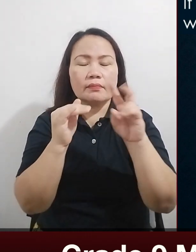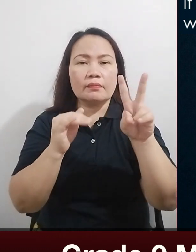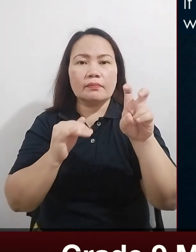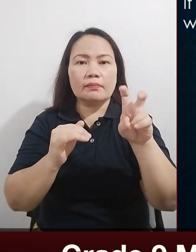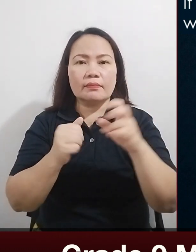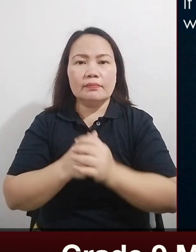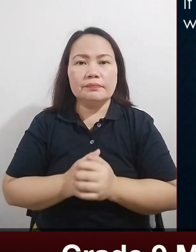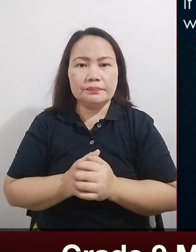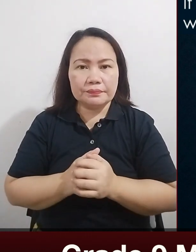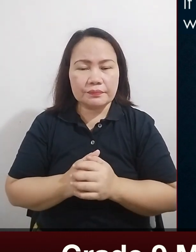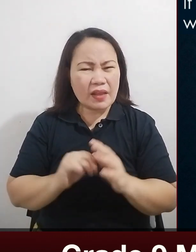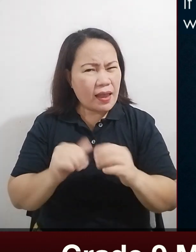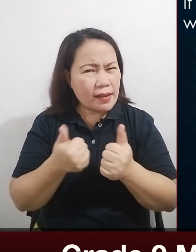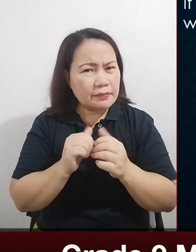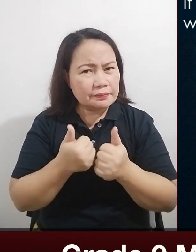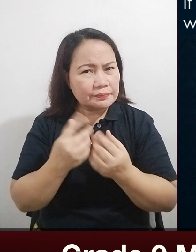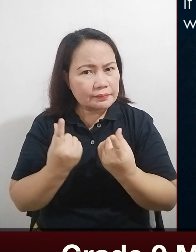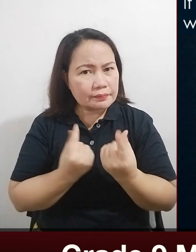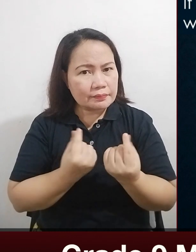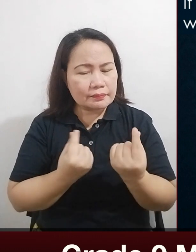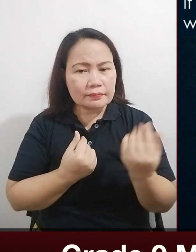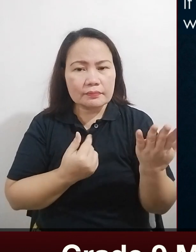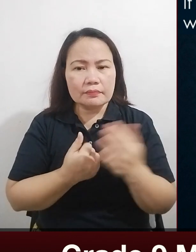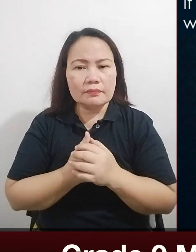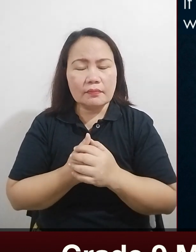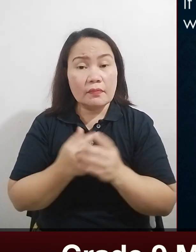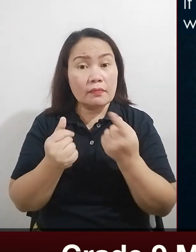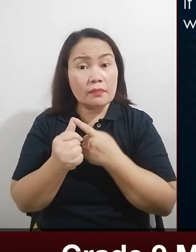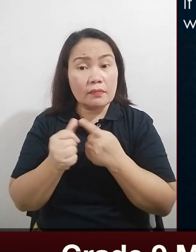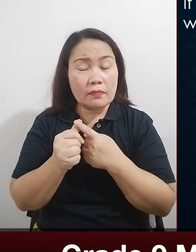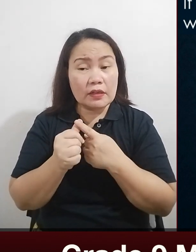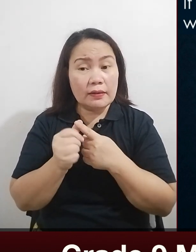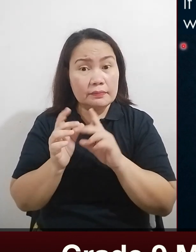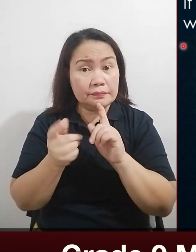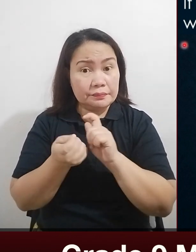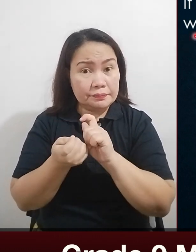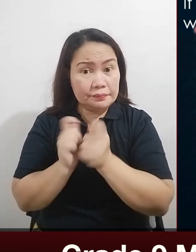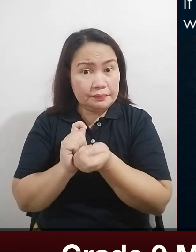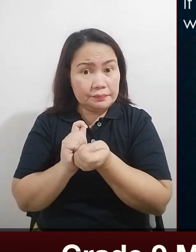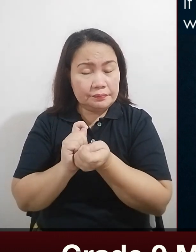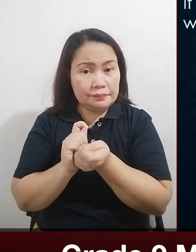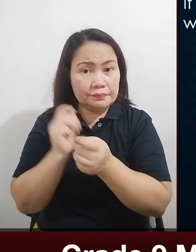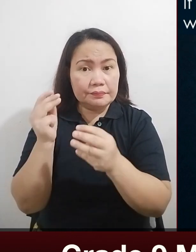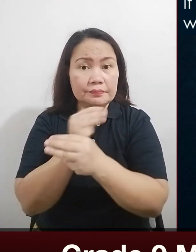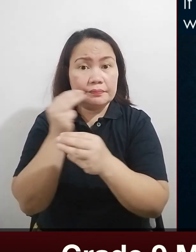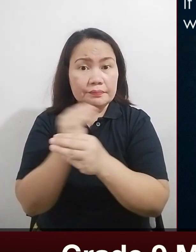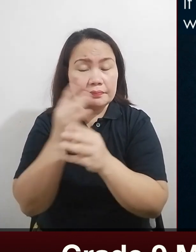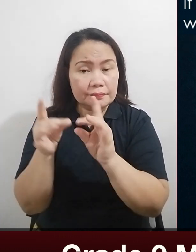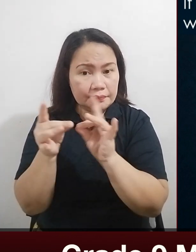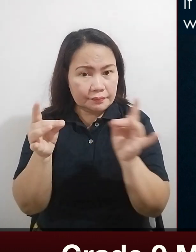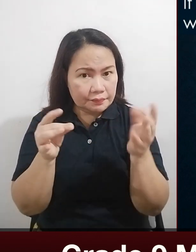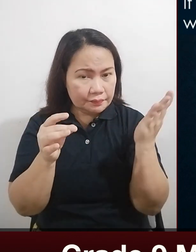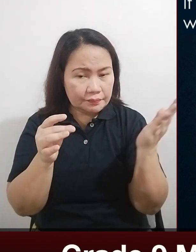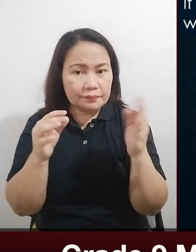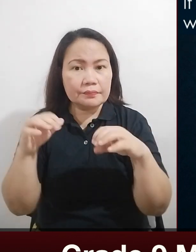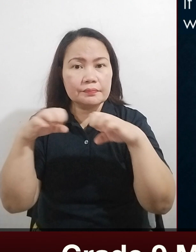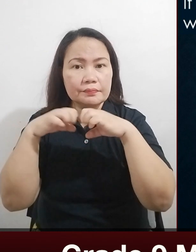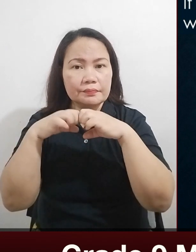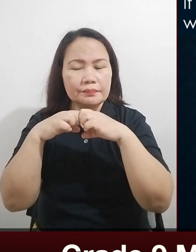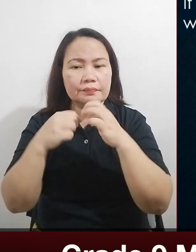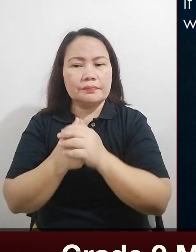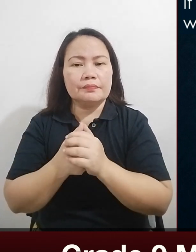y equals 12. So, paano natin gagawin? First, translate muna natin itong mathematical statement na to